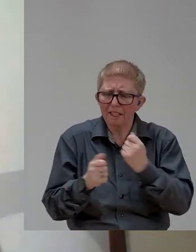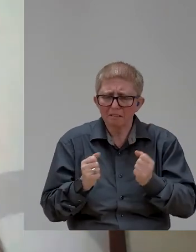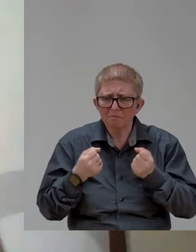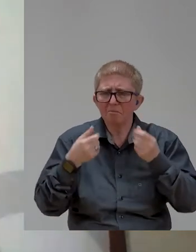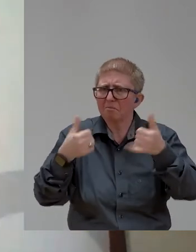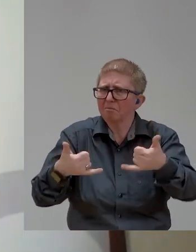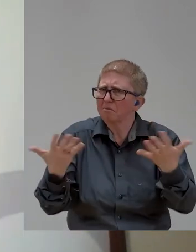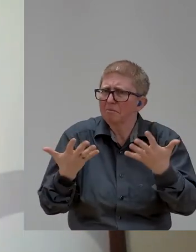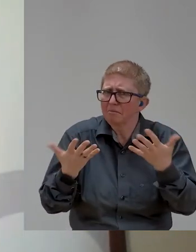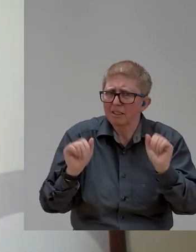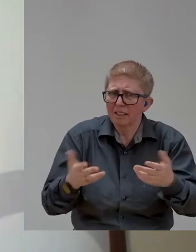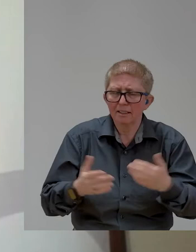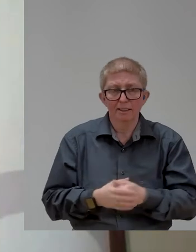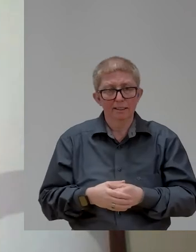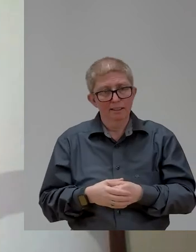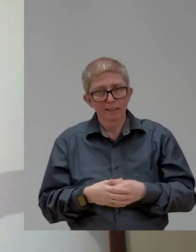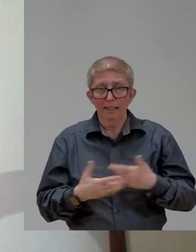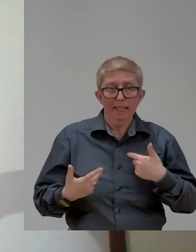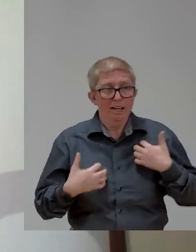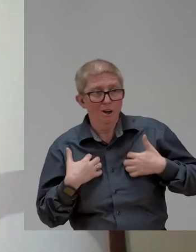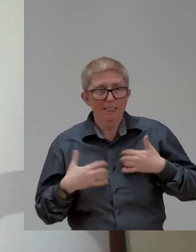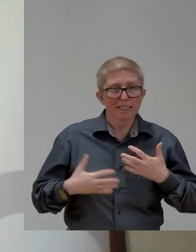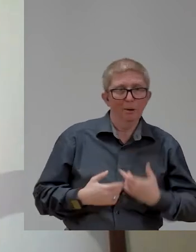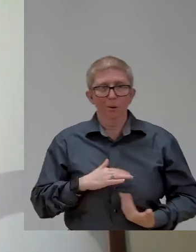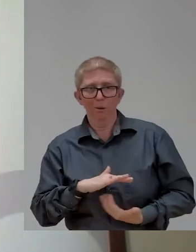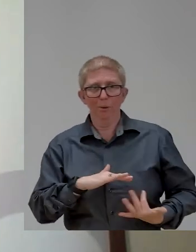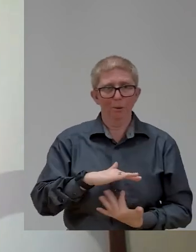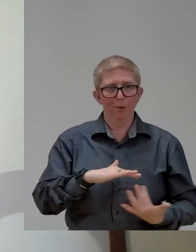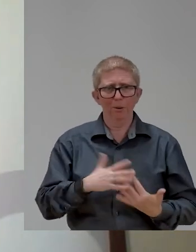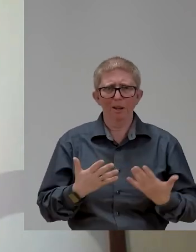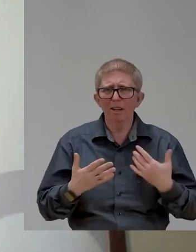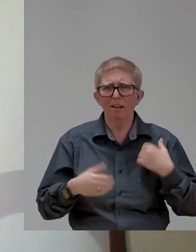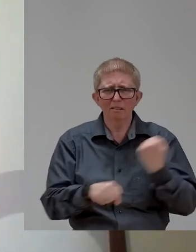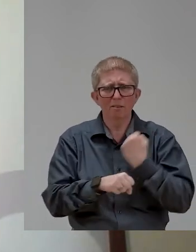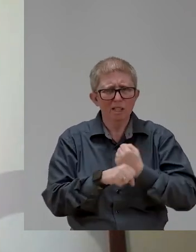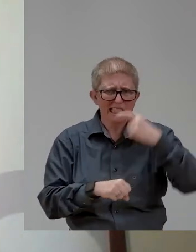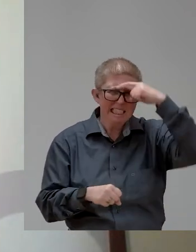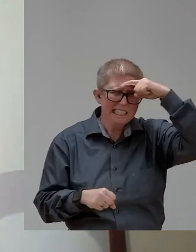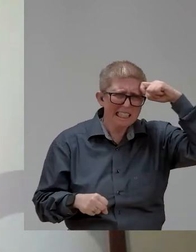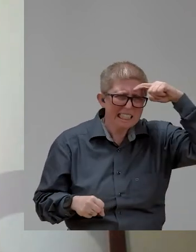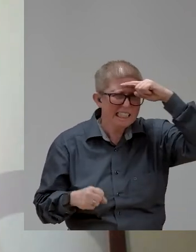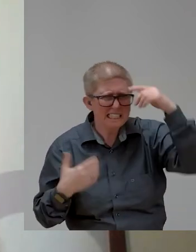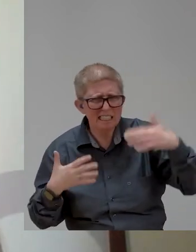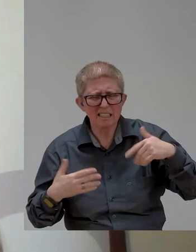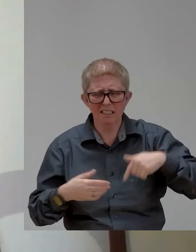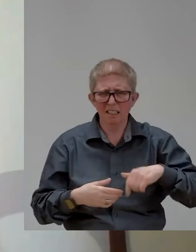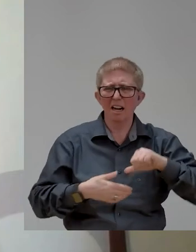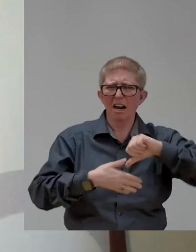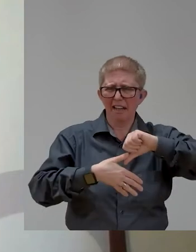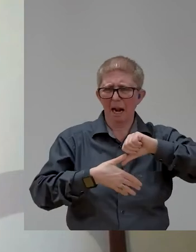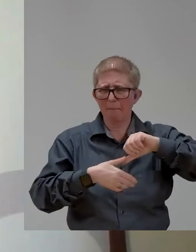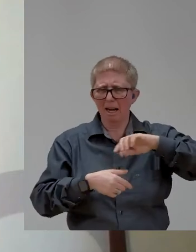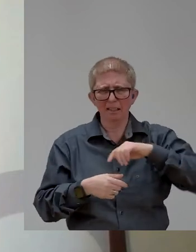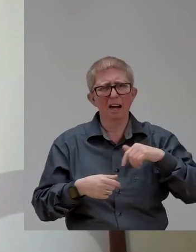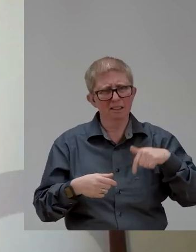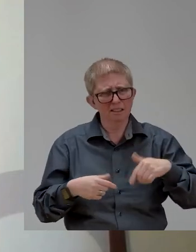We are very excited about it. We have done a strategic work in Latin America for the last 2 years, and the numbers have increased